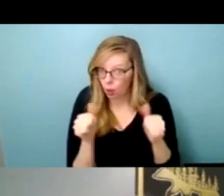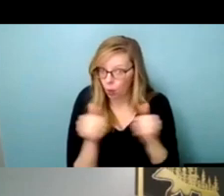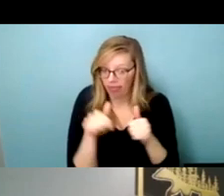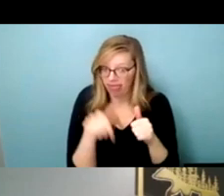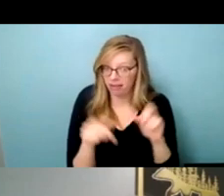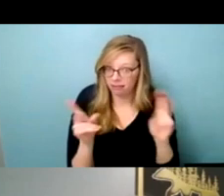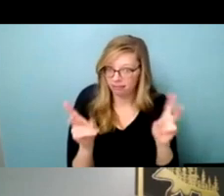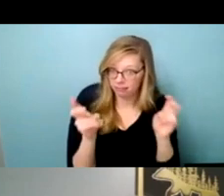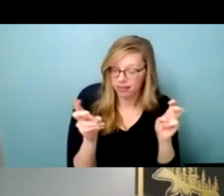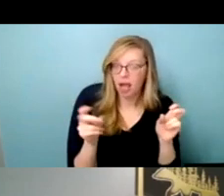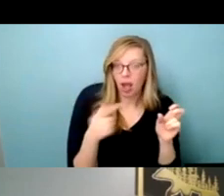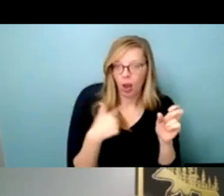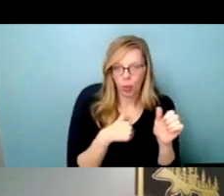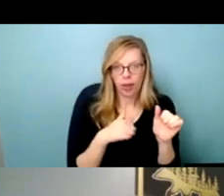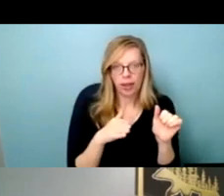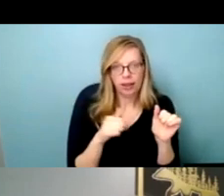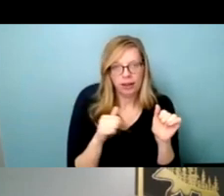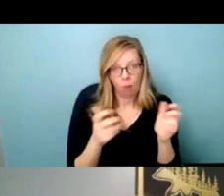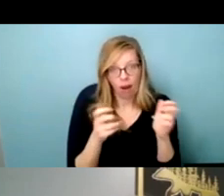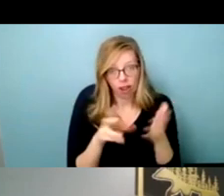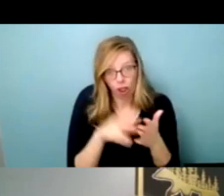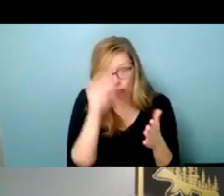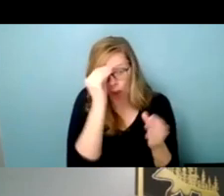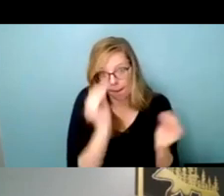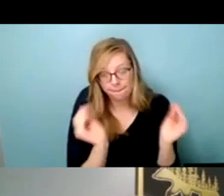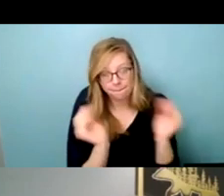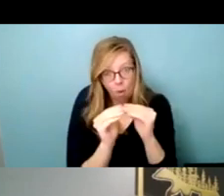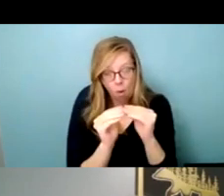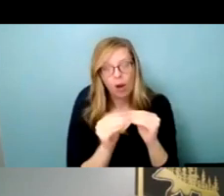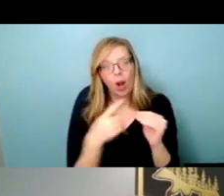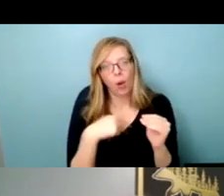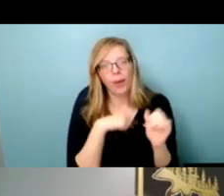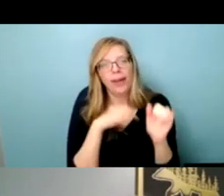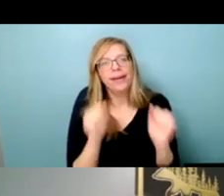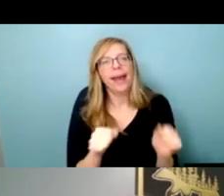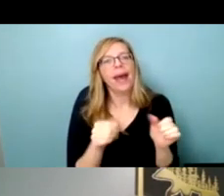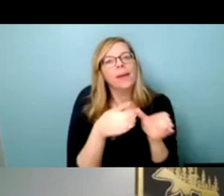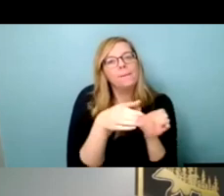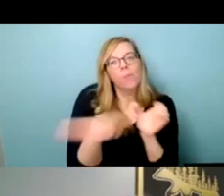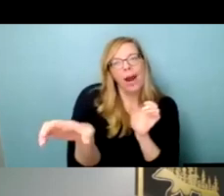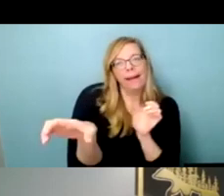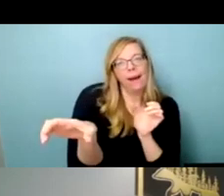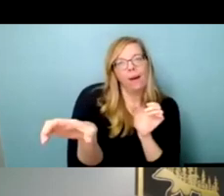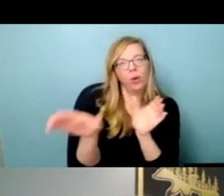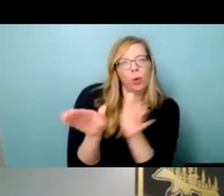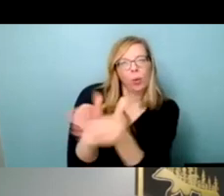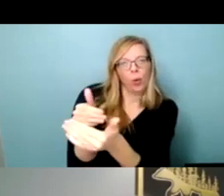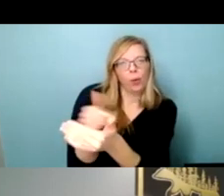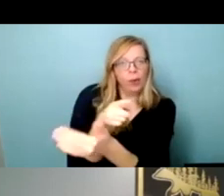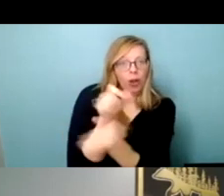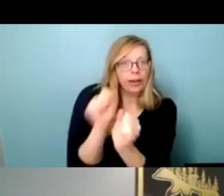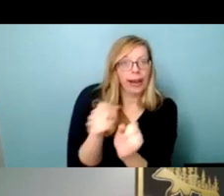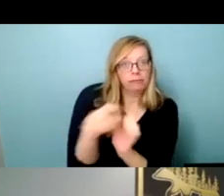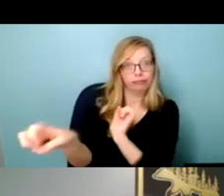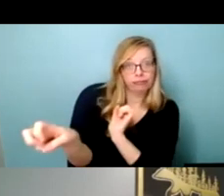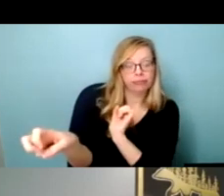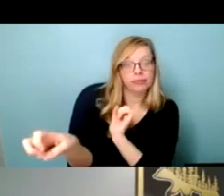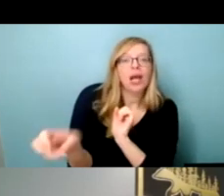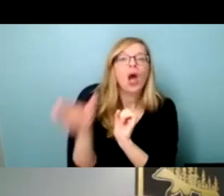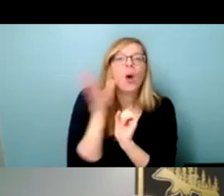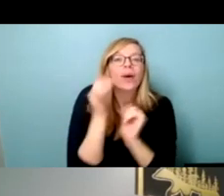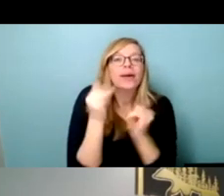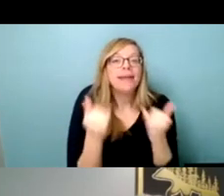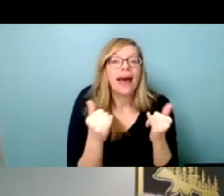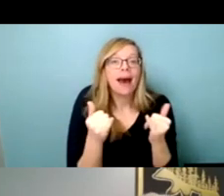can actually, and want to keep learning more on this exact topic, we can actually throw you all out into a breakout room. We're going to be switching to some